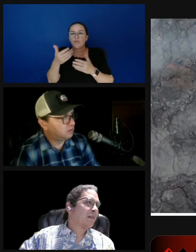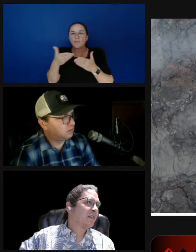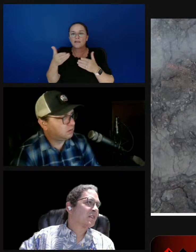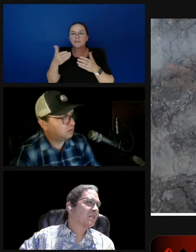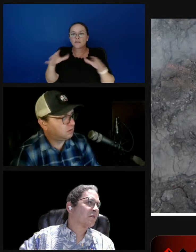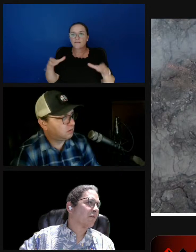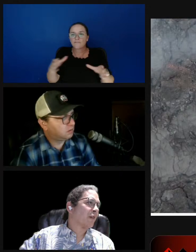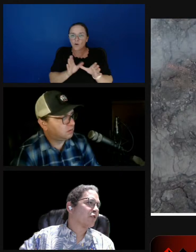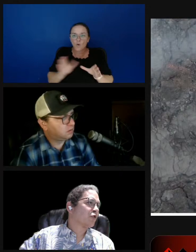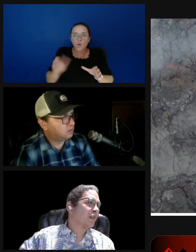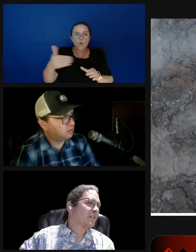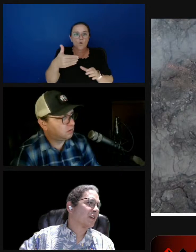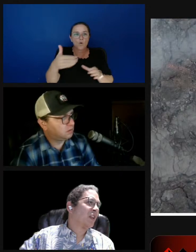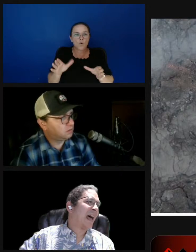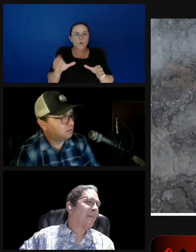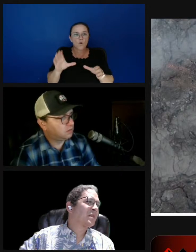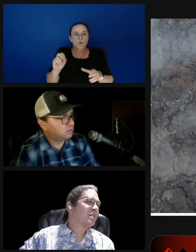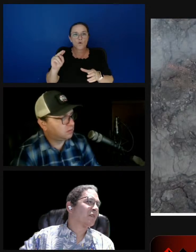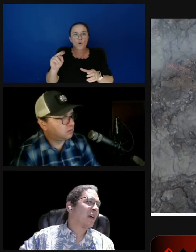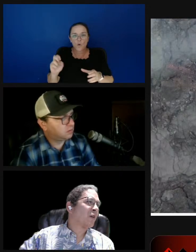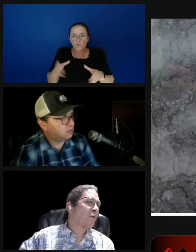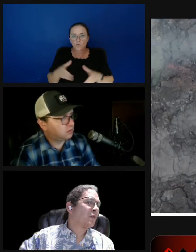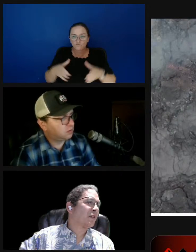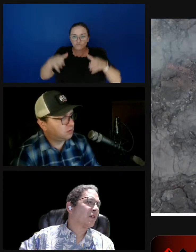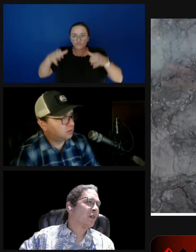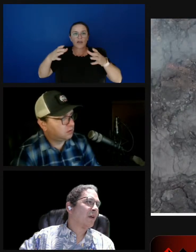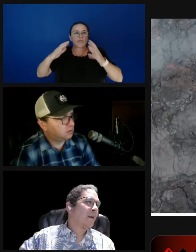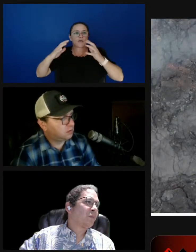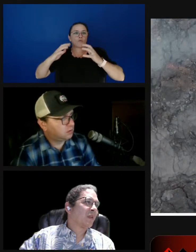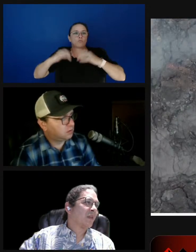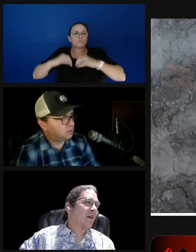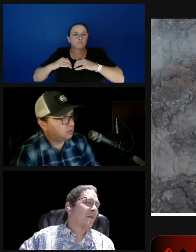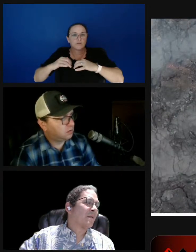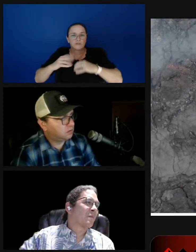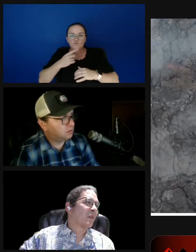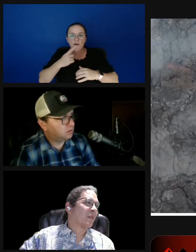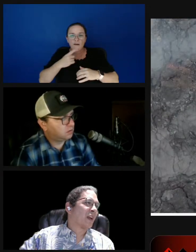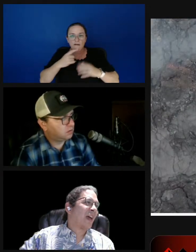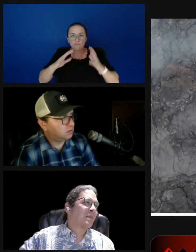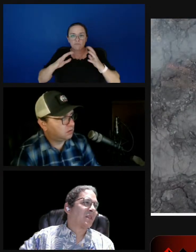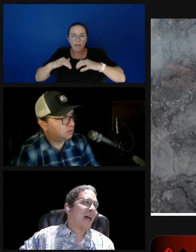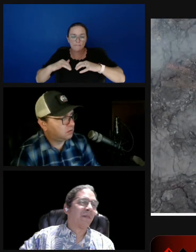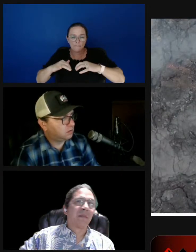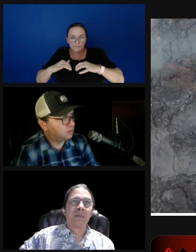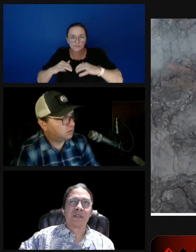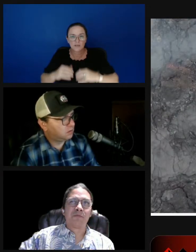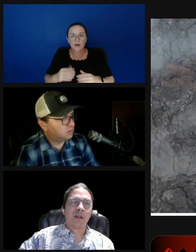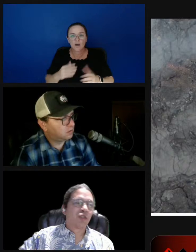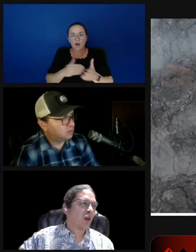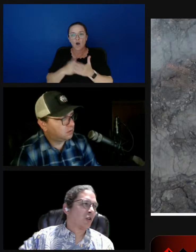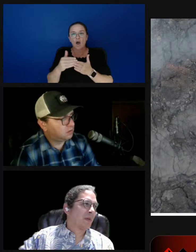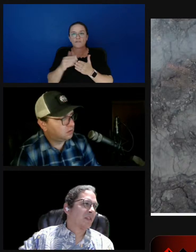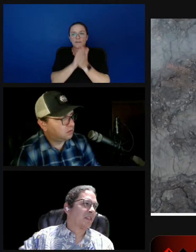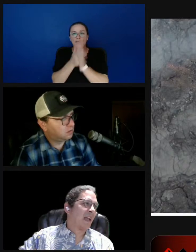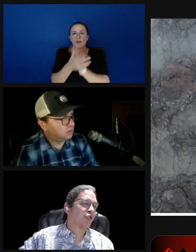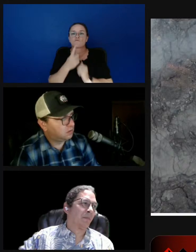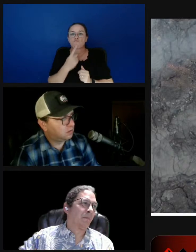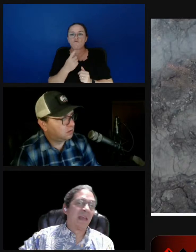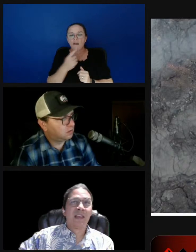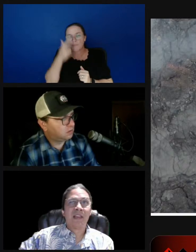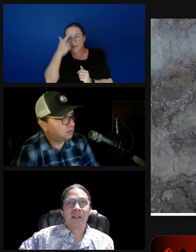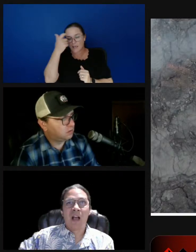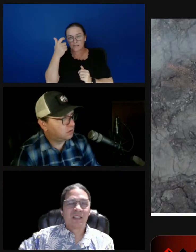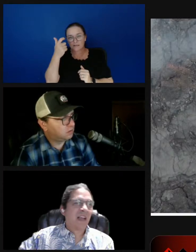that's around it. This reddish streak is a collapse of that cone, and a lot of times the lava becomes this reddish color because it's